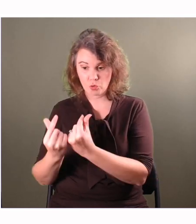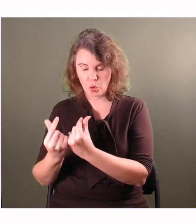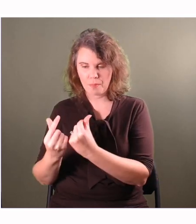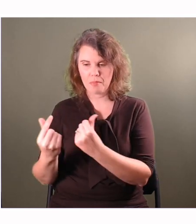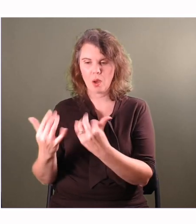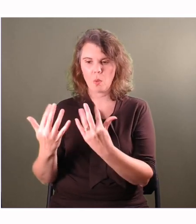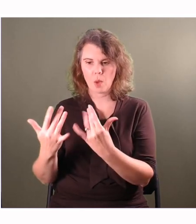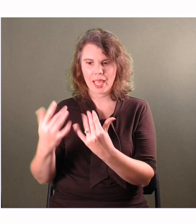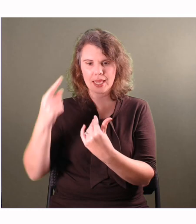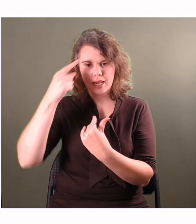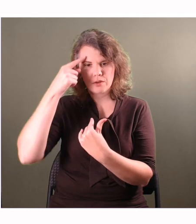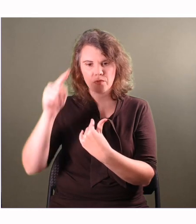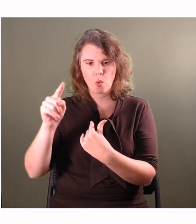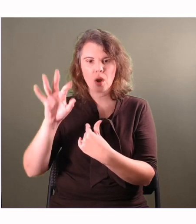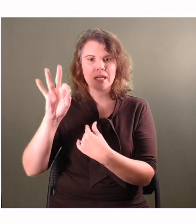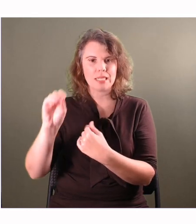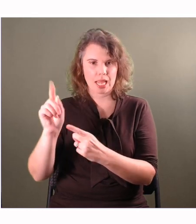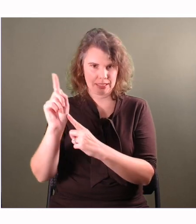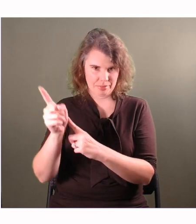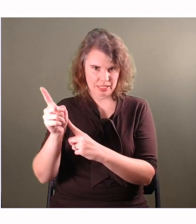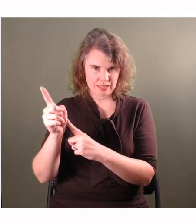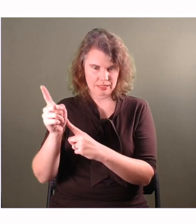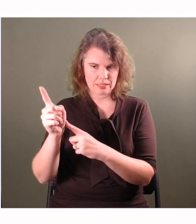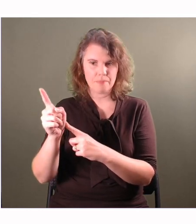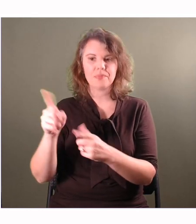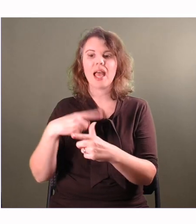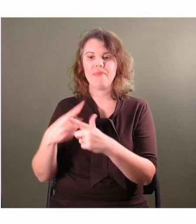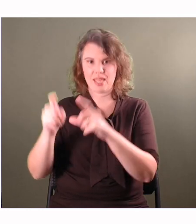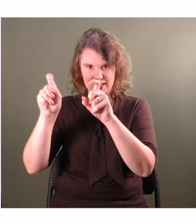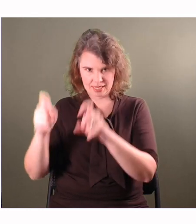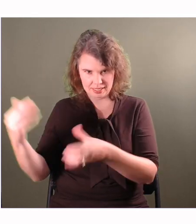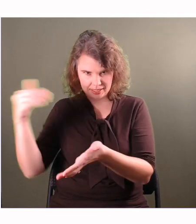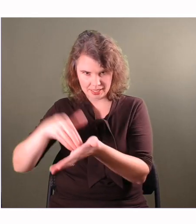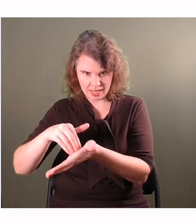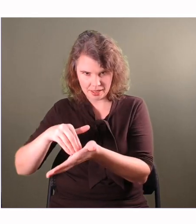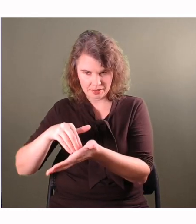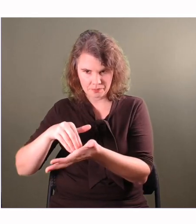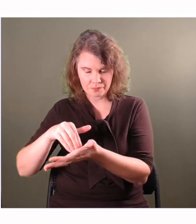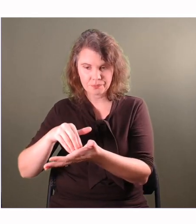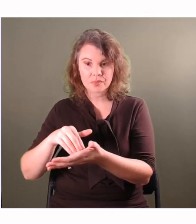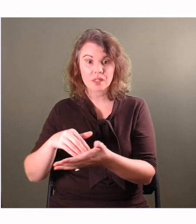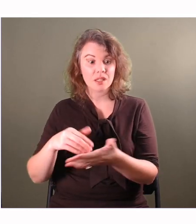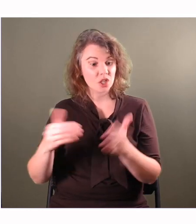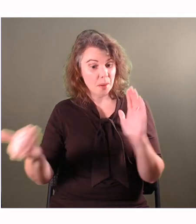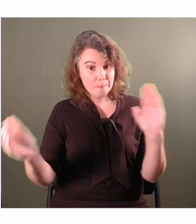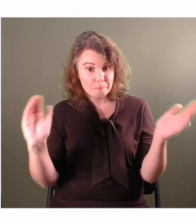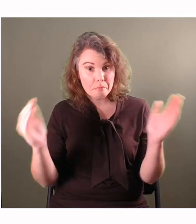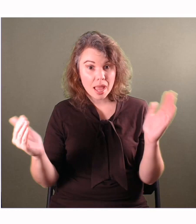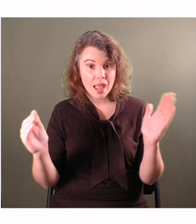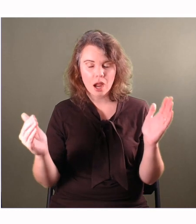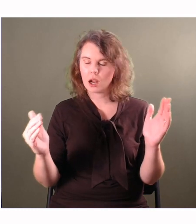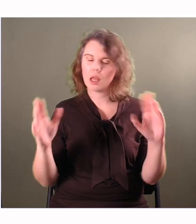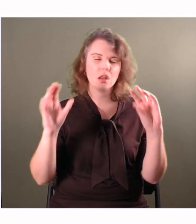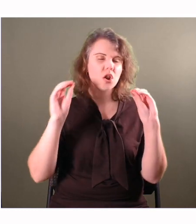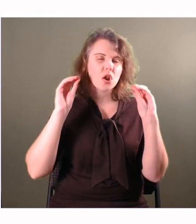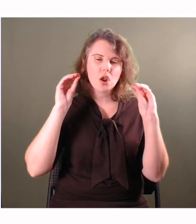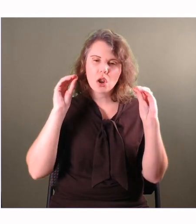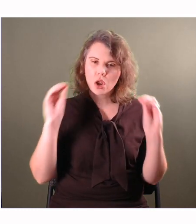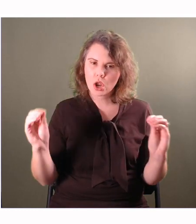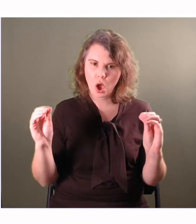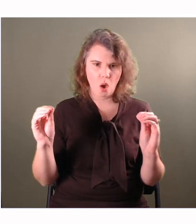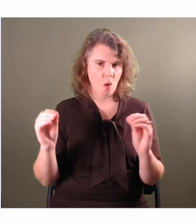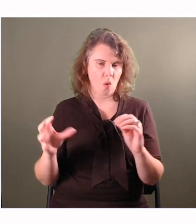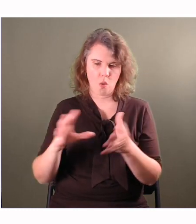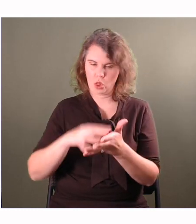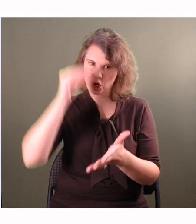wake group. They waited for 90 minutes, and then they were tested again. And what you see is that there was